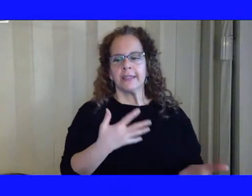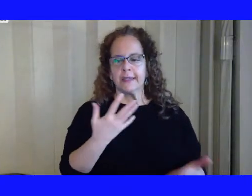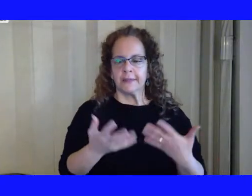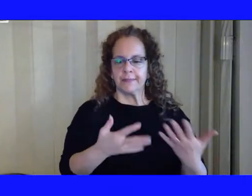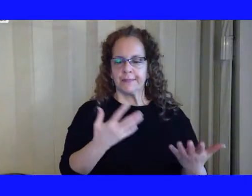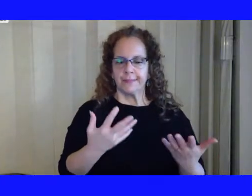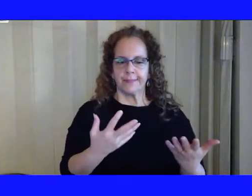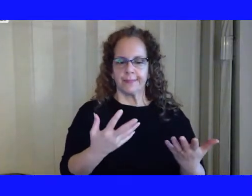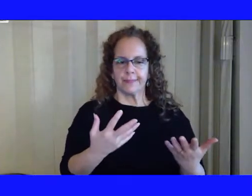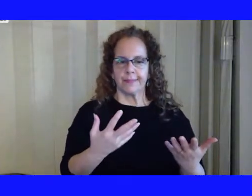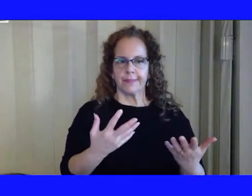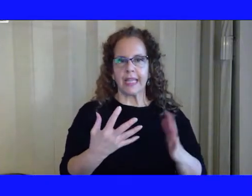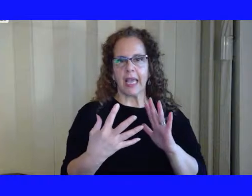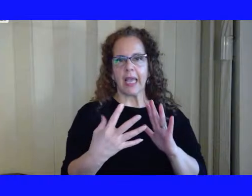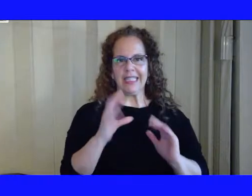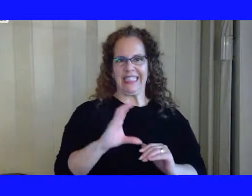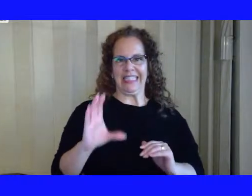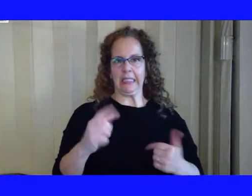keep.